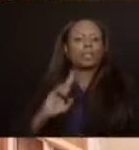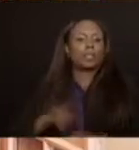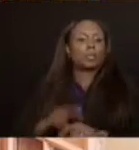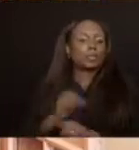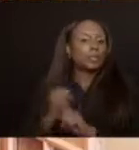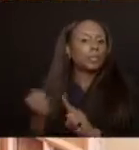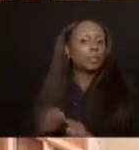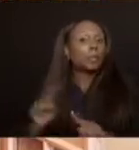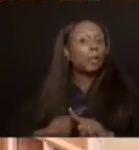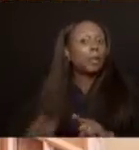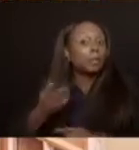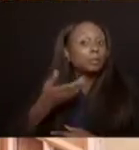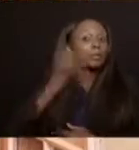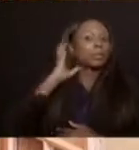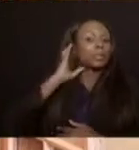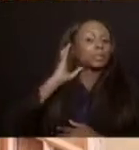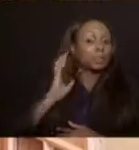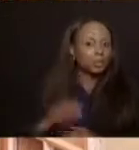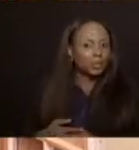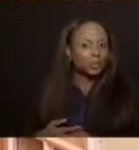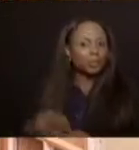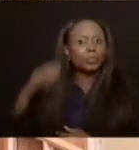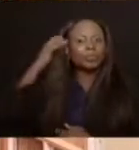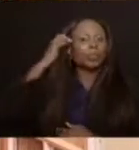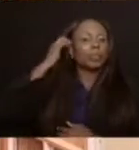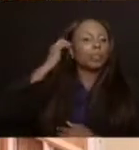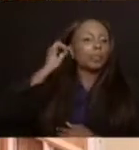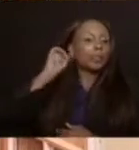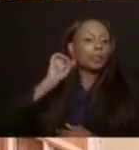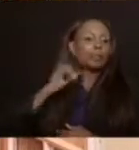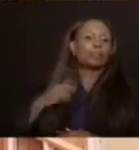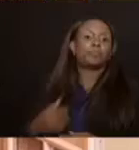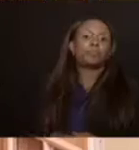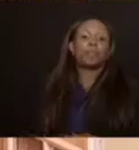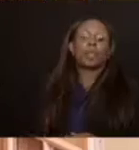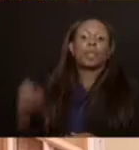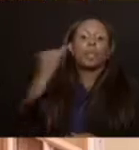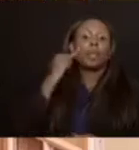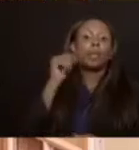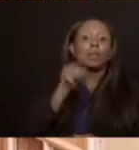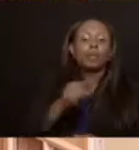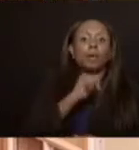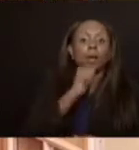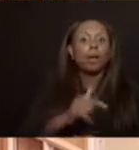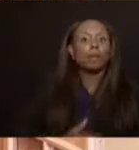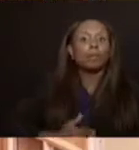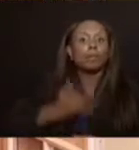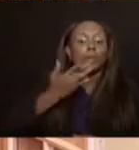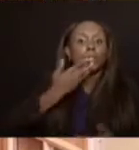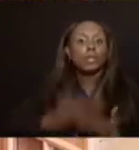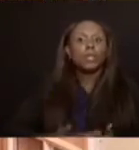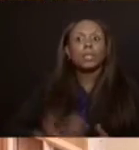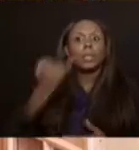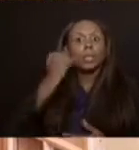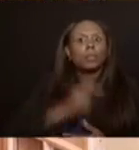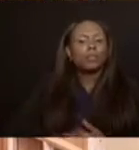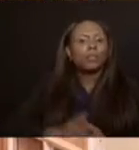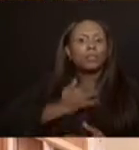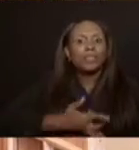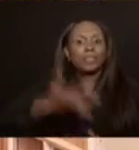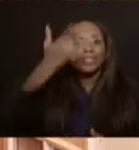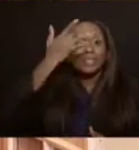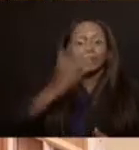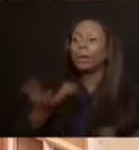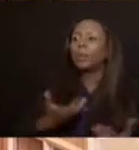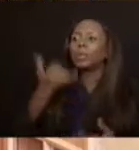me carefully. Regardless of that, if you are not feeling well, pick up the phone. Do we